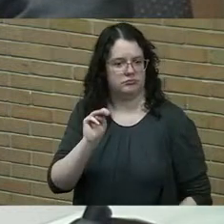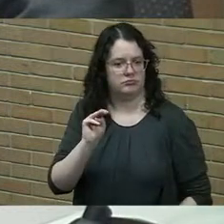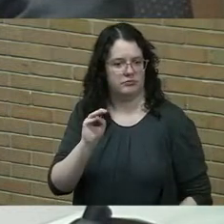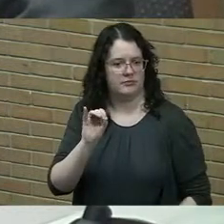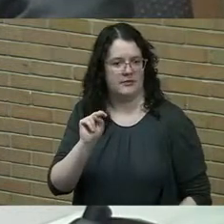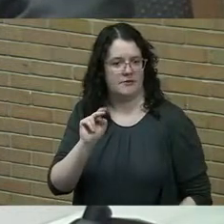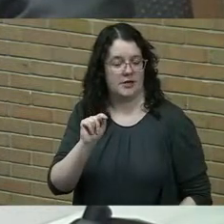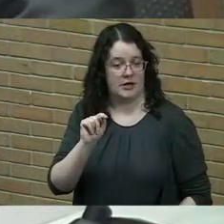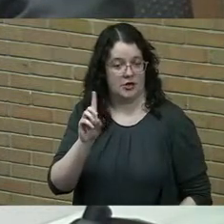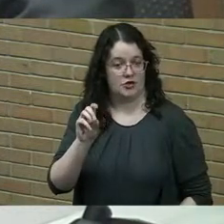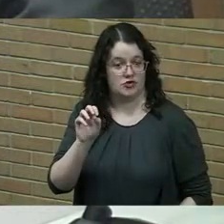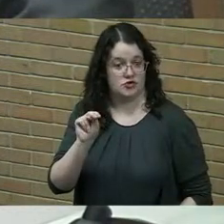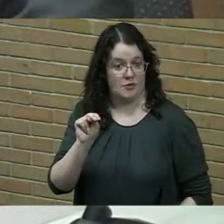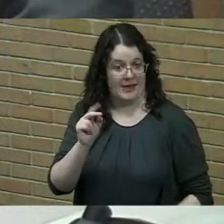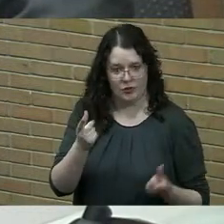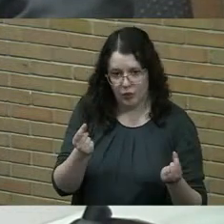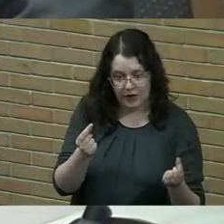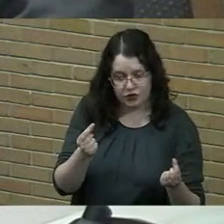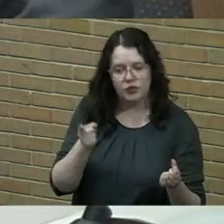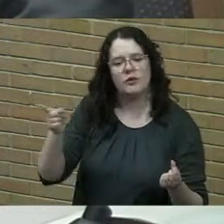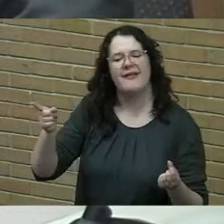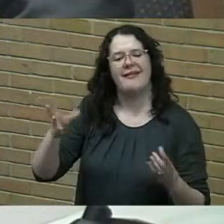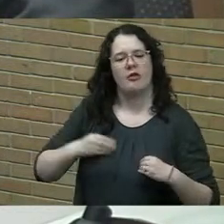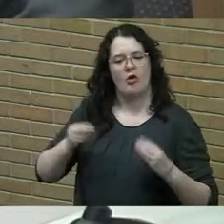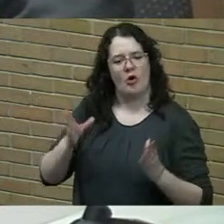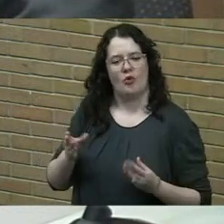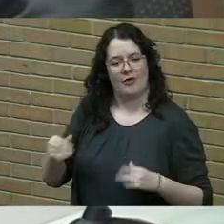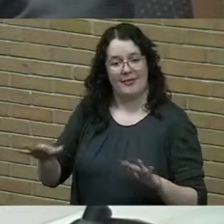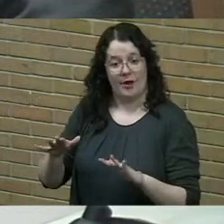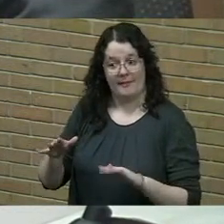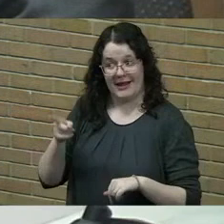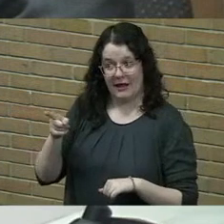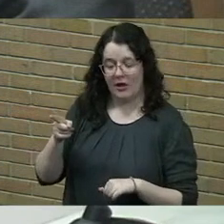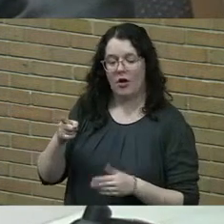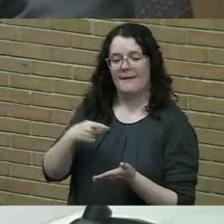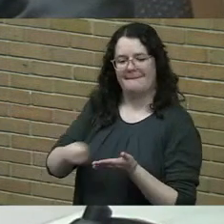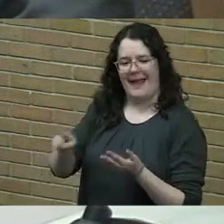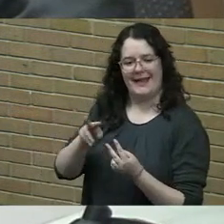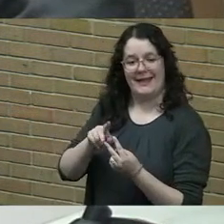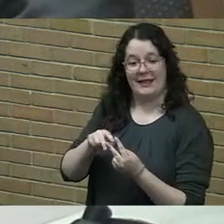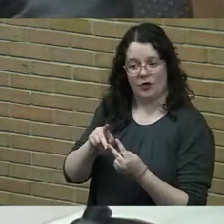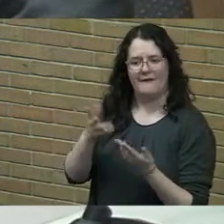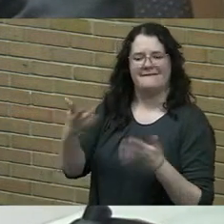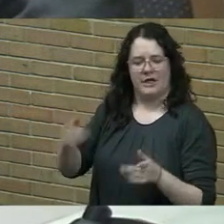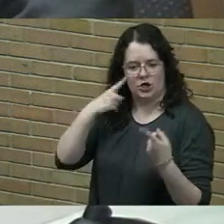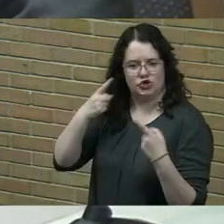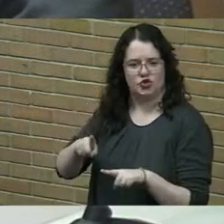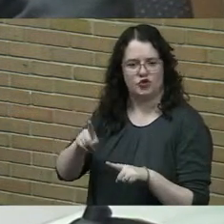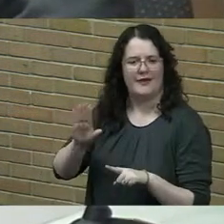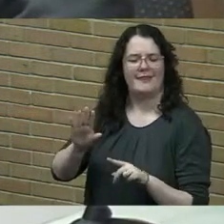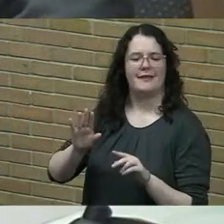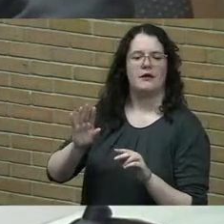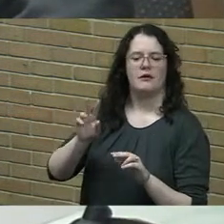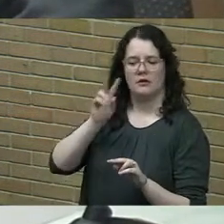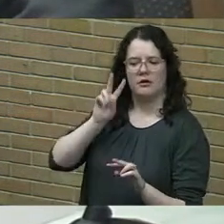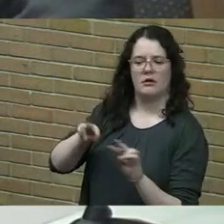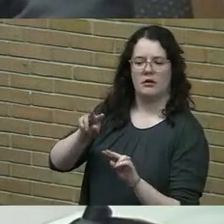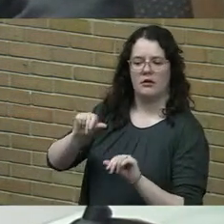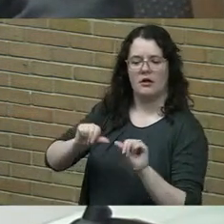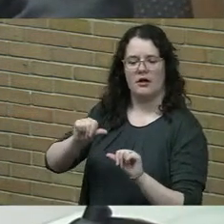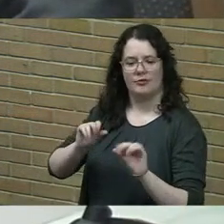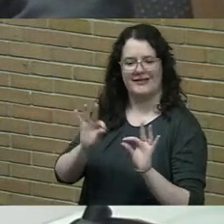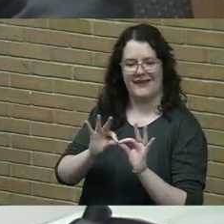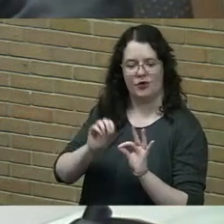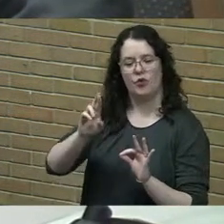the owner of the property gets paid either an agreed upon appraised value or a judicially determined